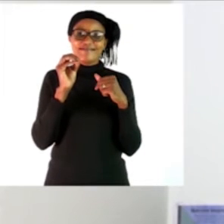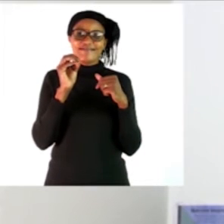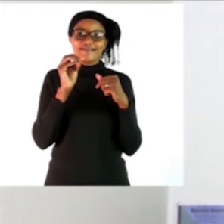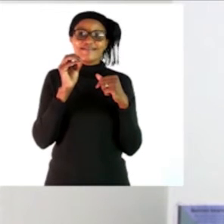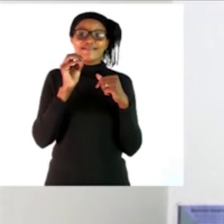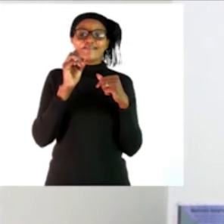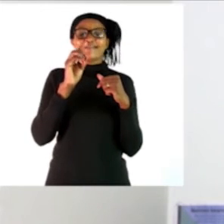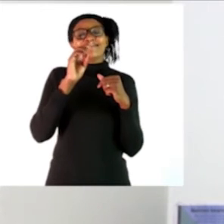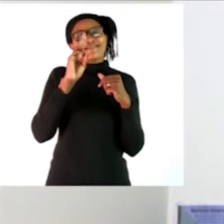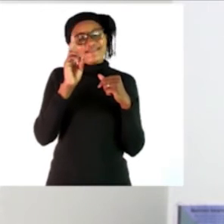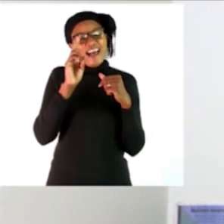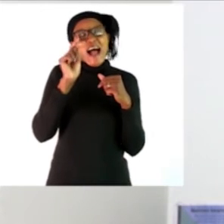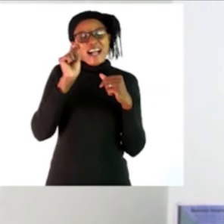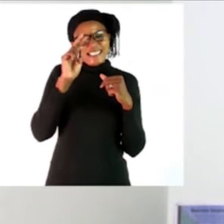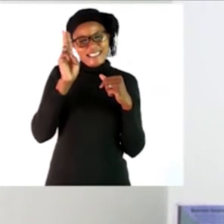the,